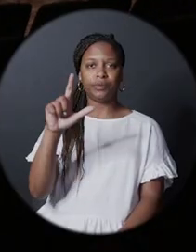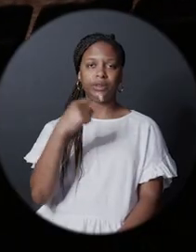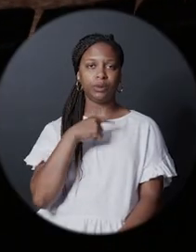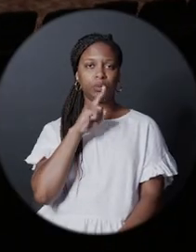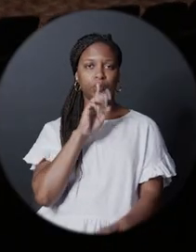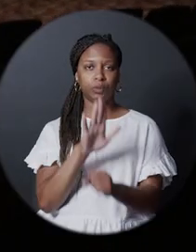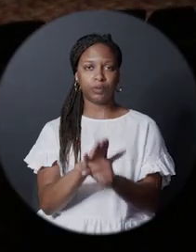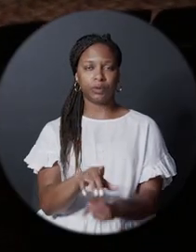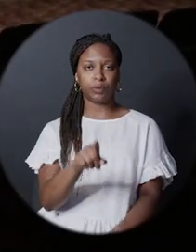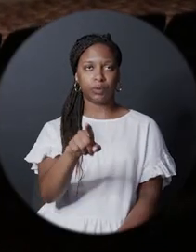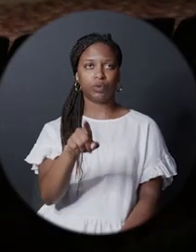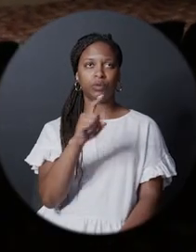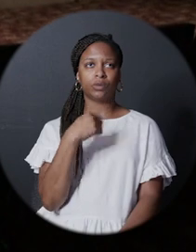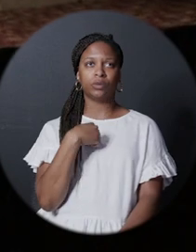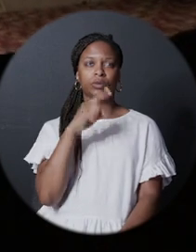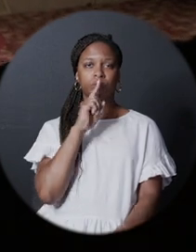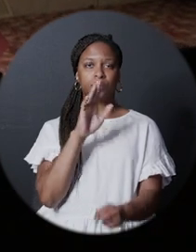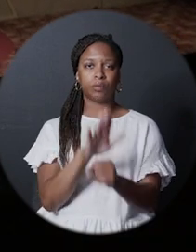19. Will,